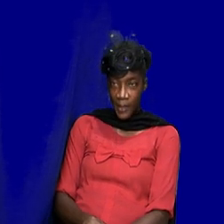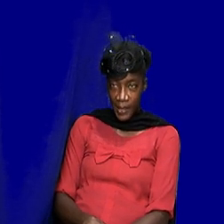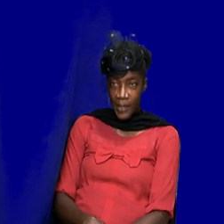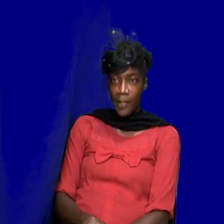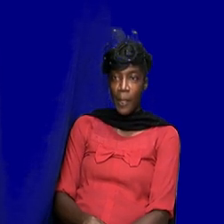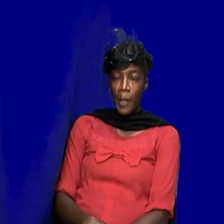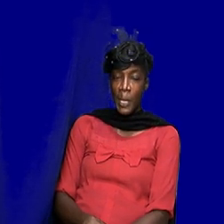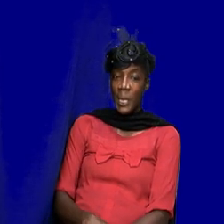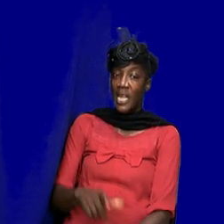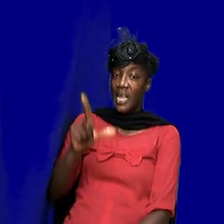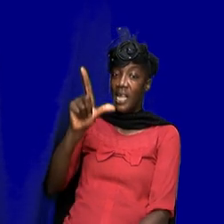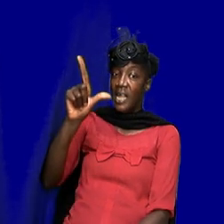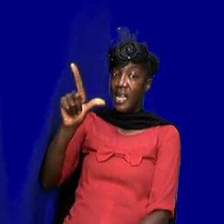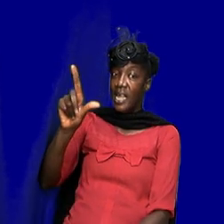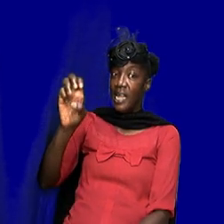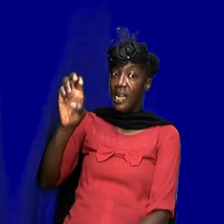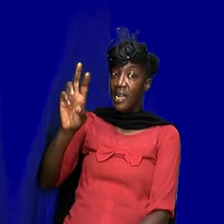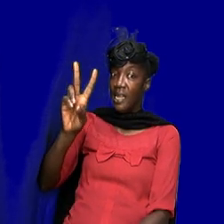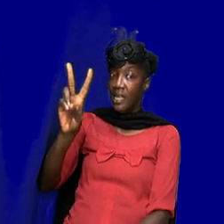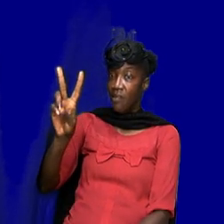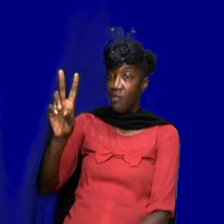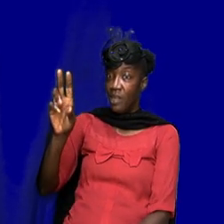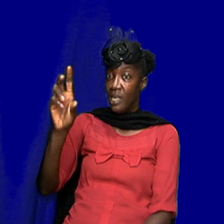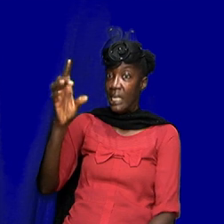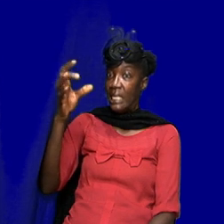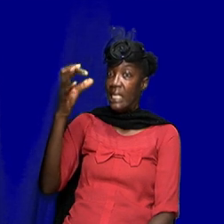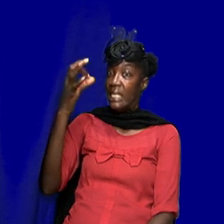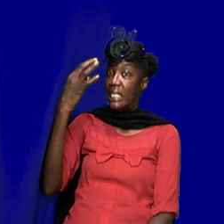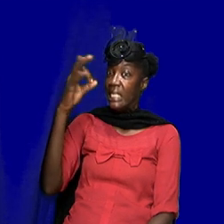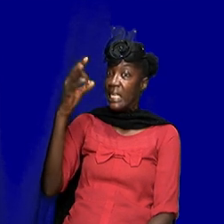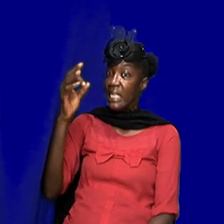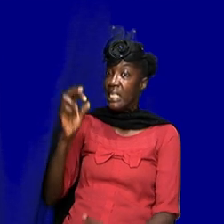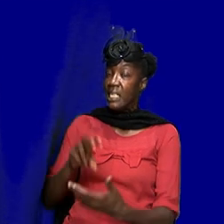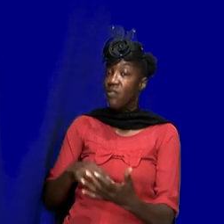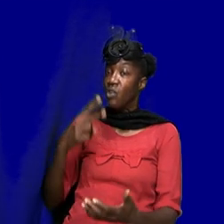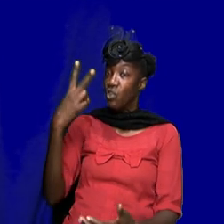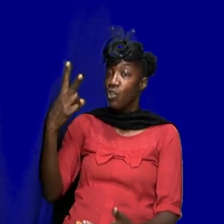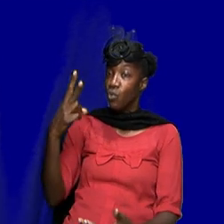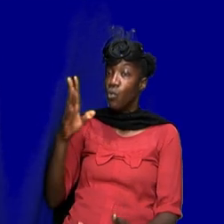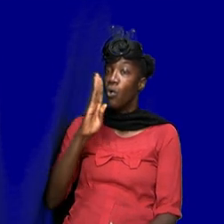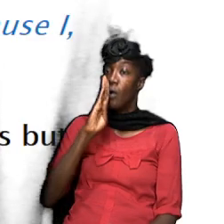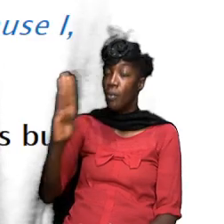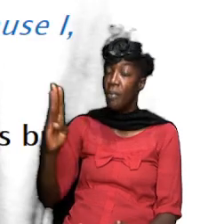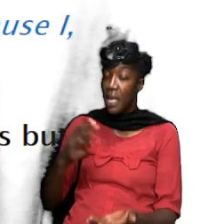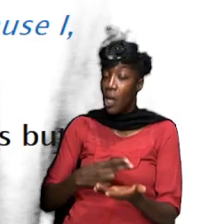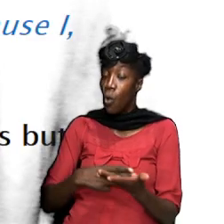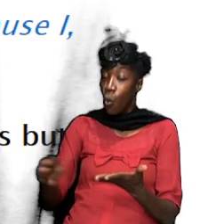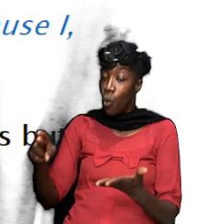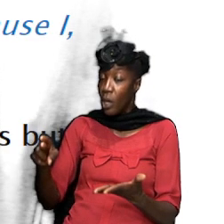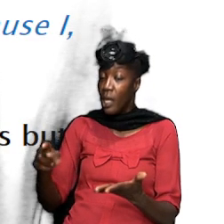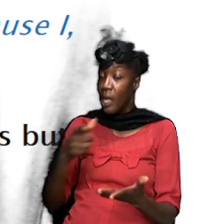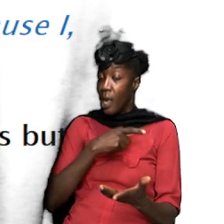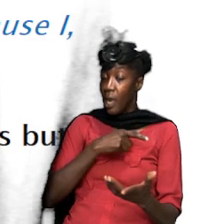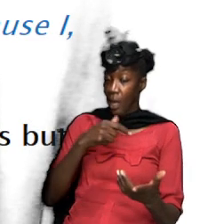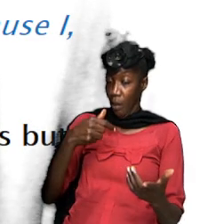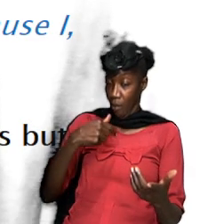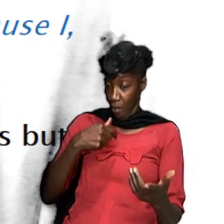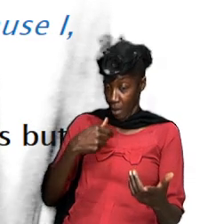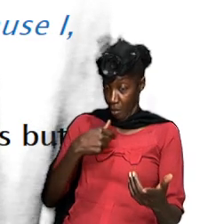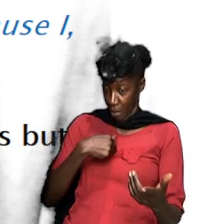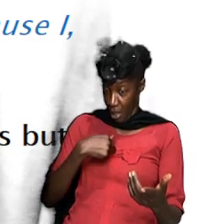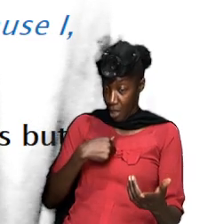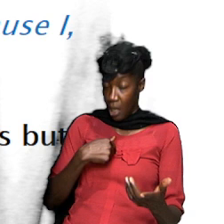verse 2, he said, be holy because I, the Lord your God, am holy.